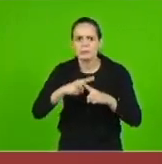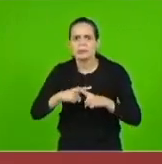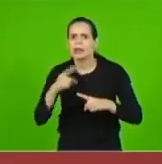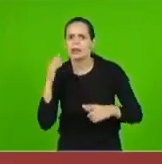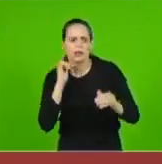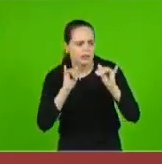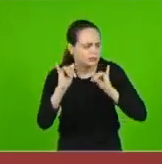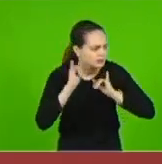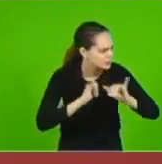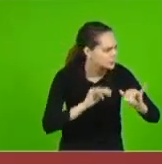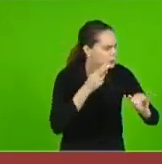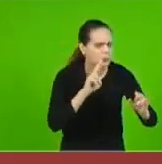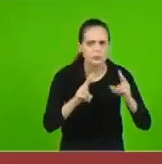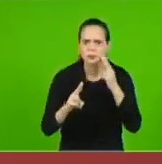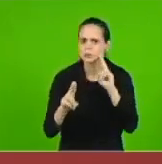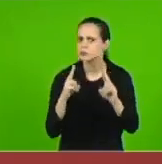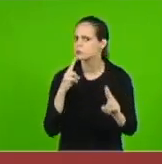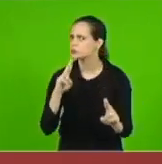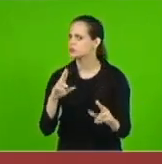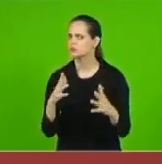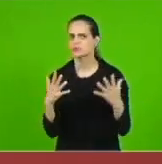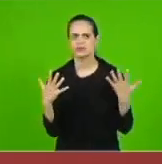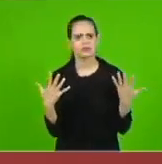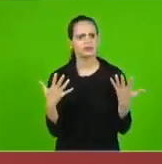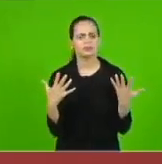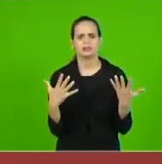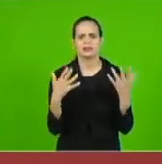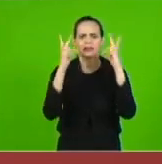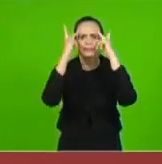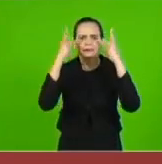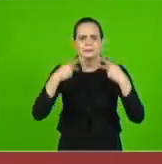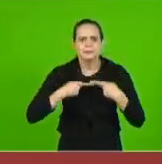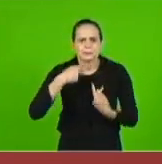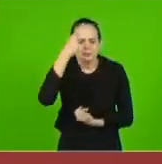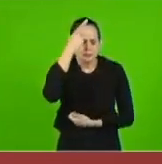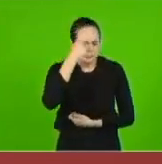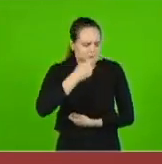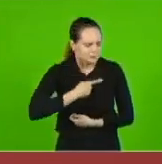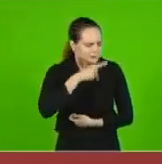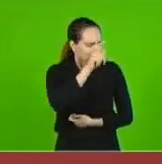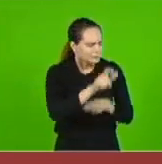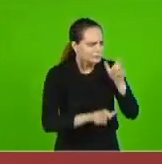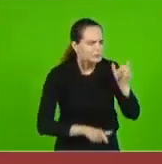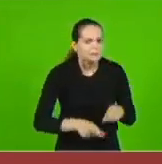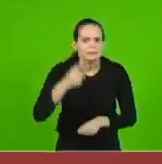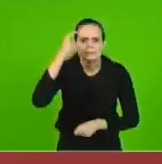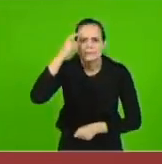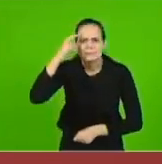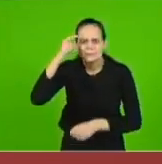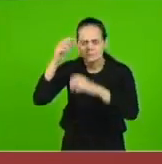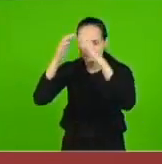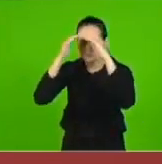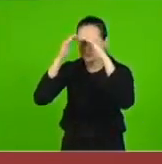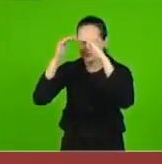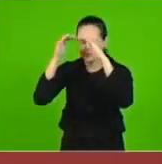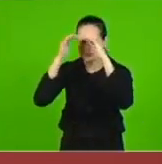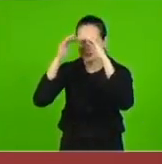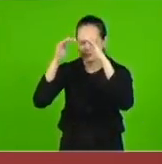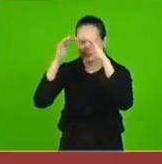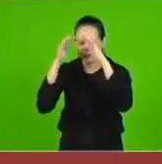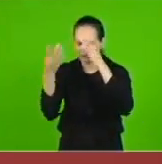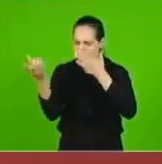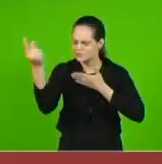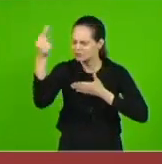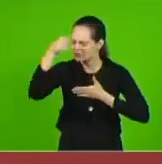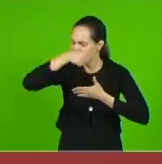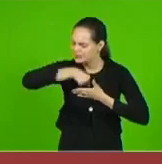so many news in the world. Man himself, it's man's mind. Individually,